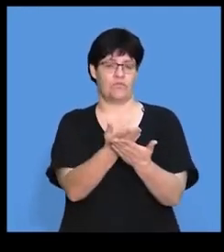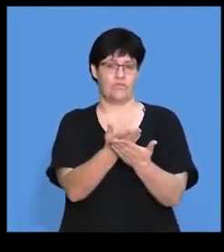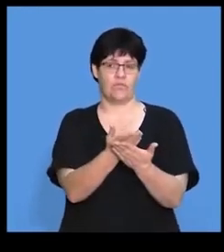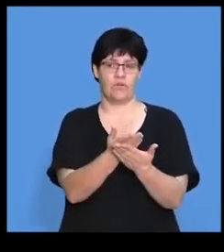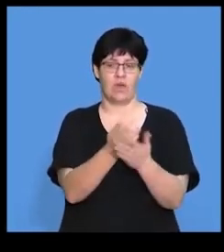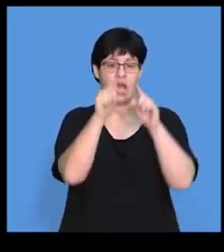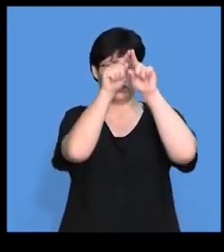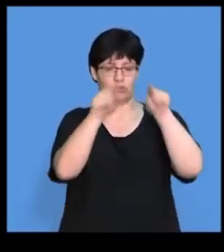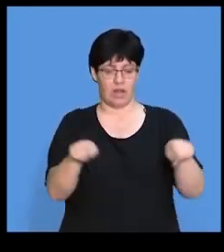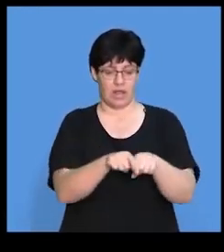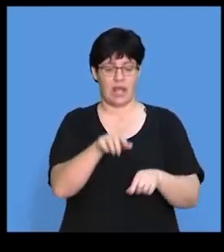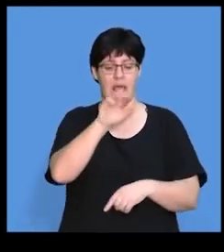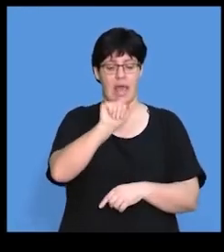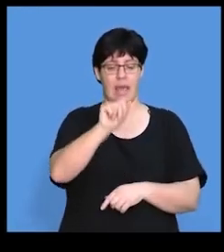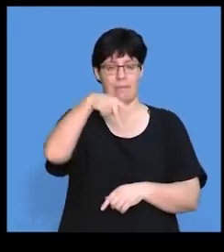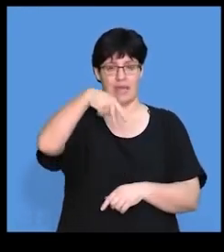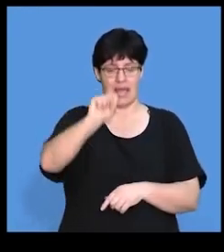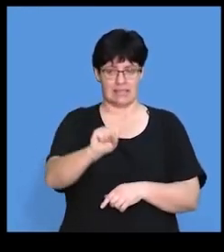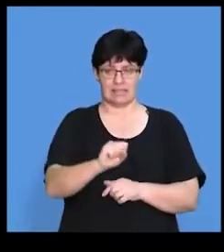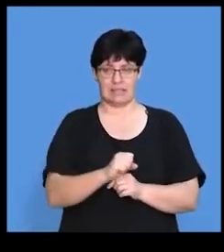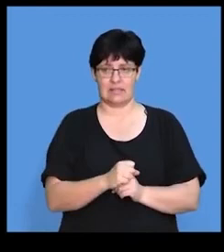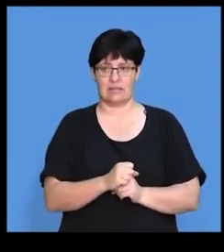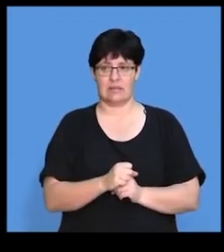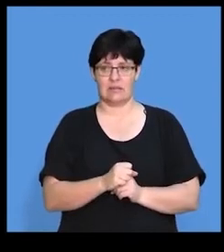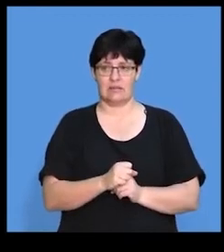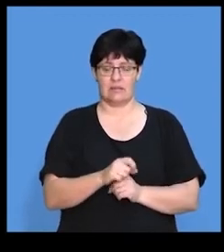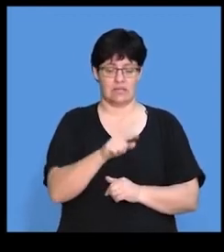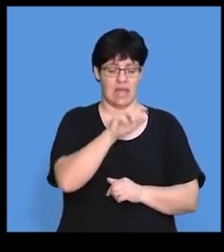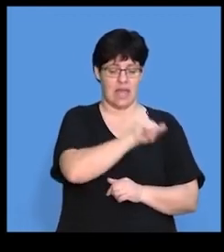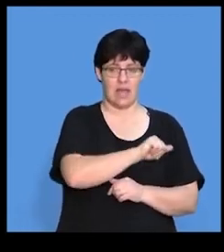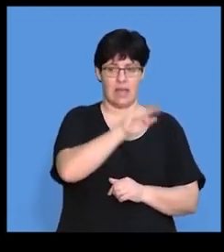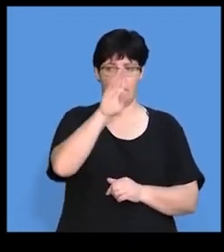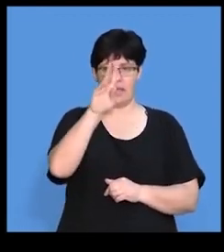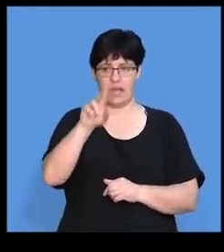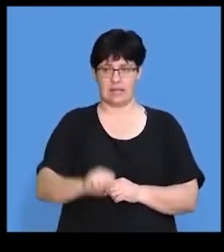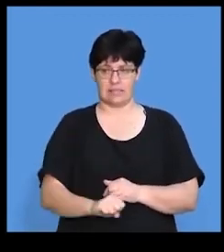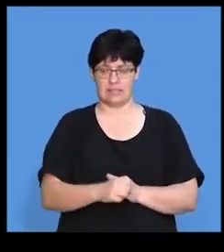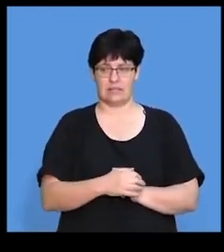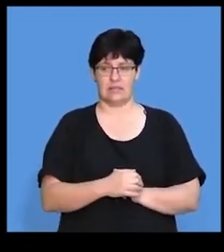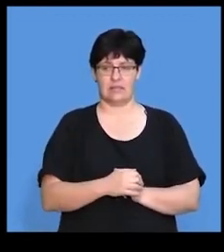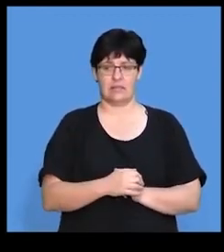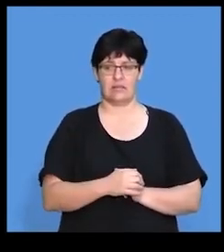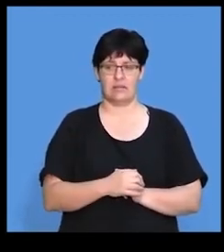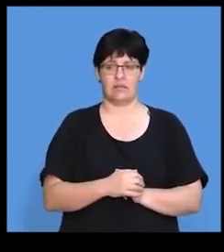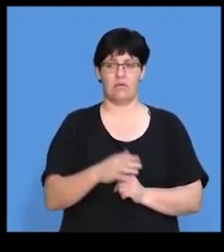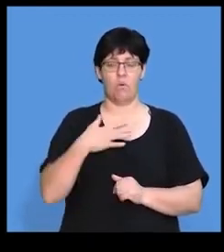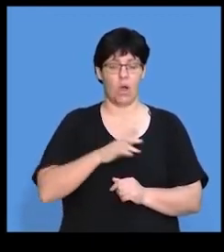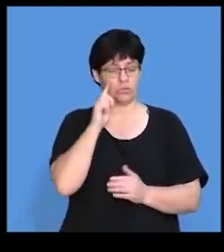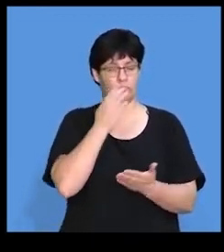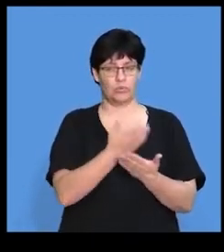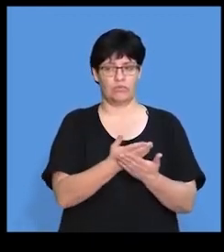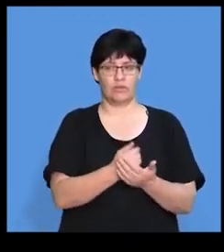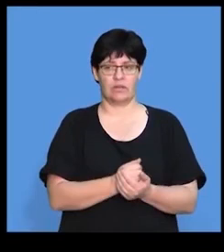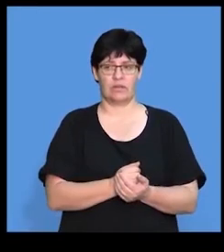prove that triangle APS, which is this, APS is this triangle over here. We want